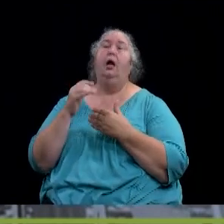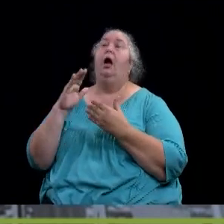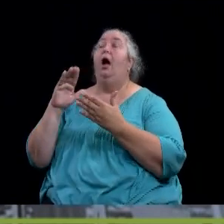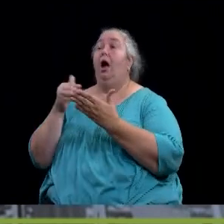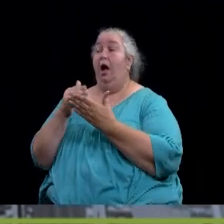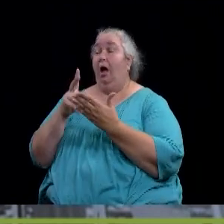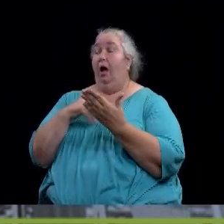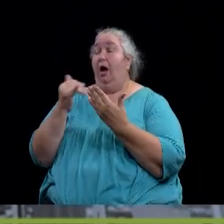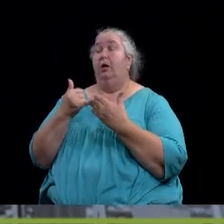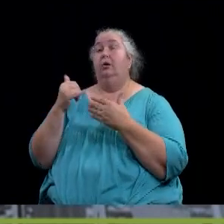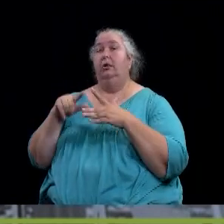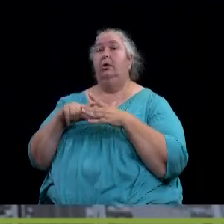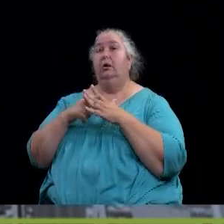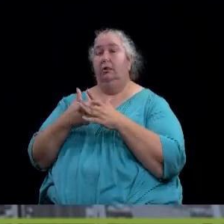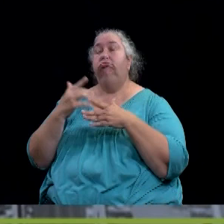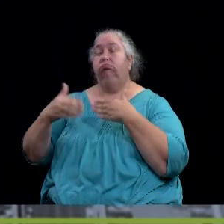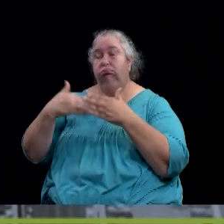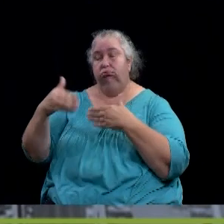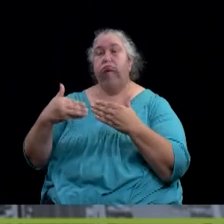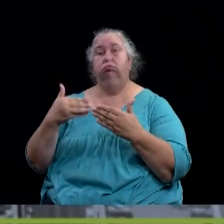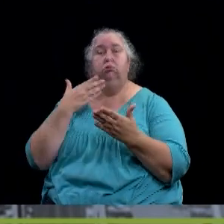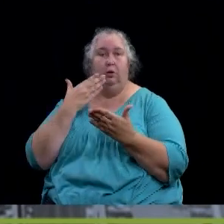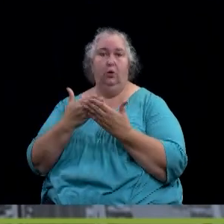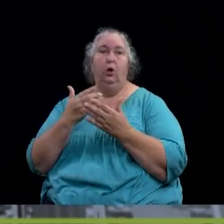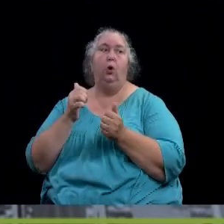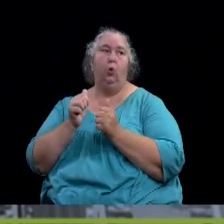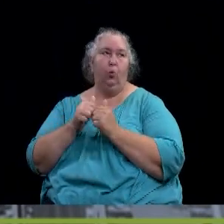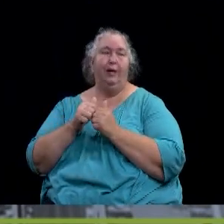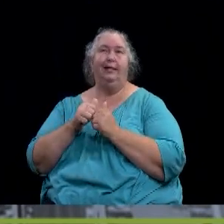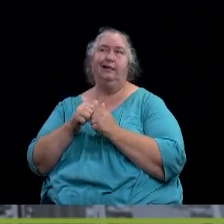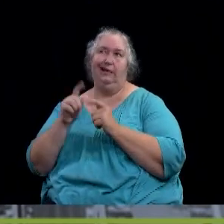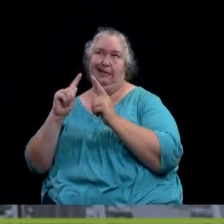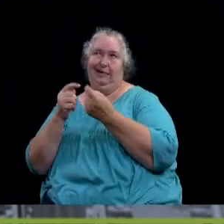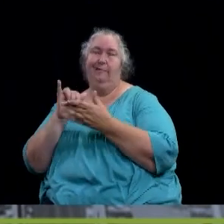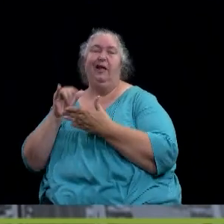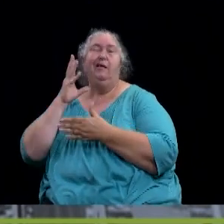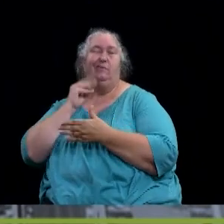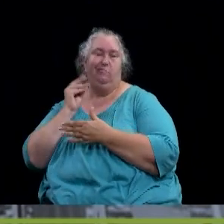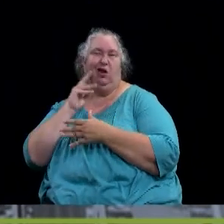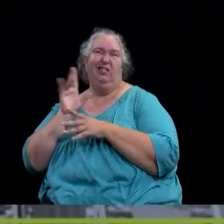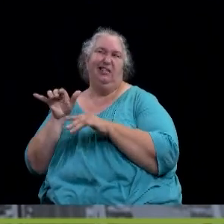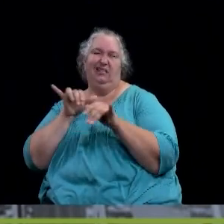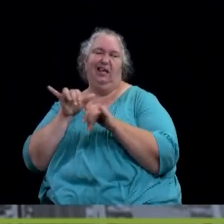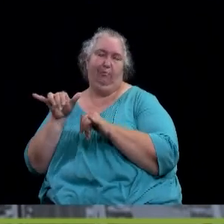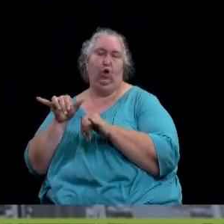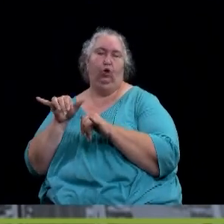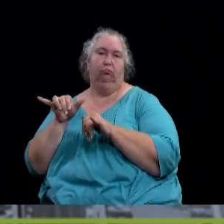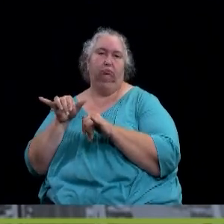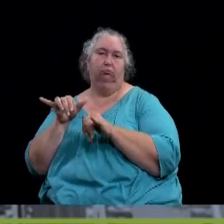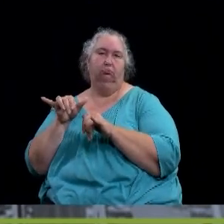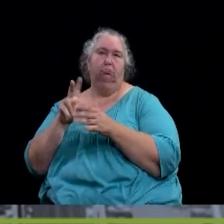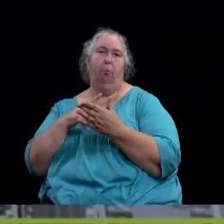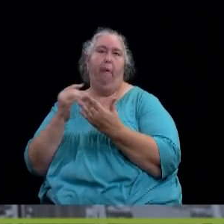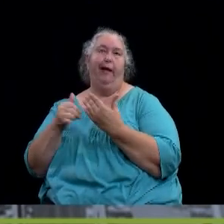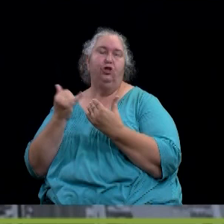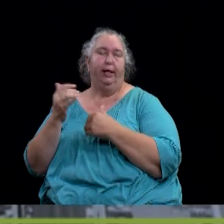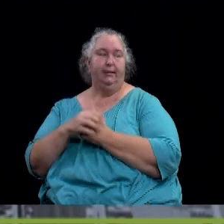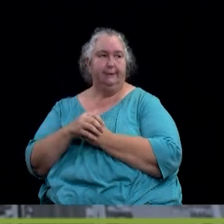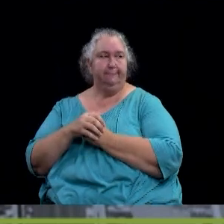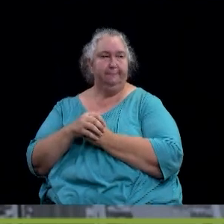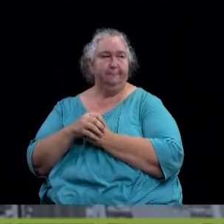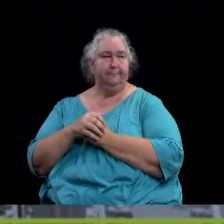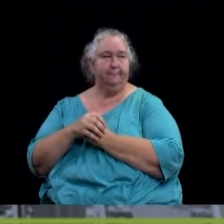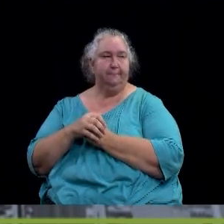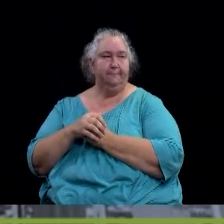with similar projects can give us the greatest return on every dollar. In addition, each project team has been tasked to implement their project